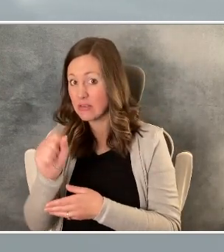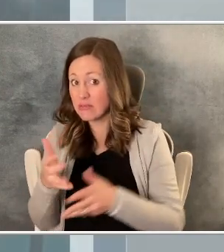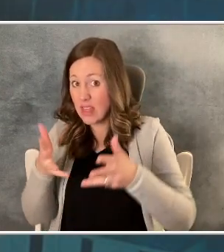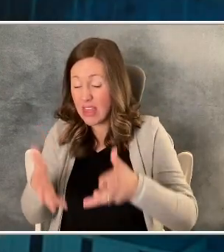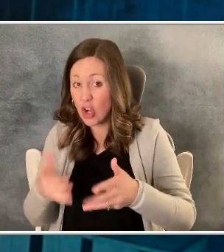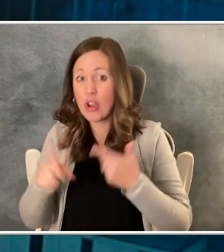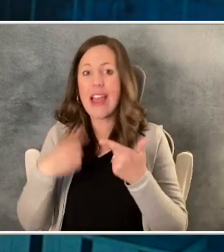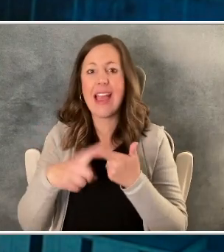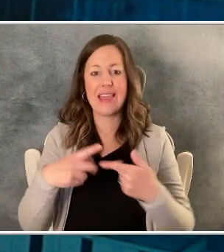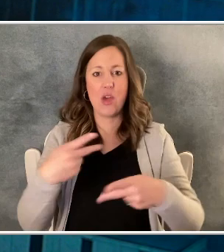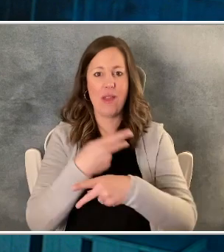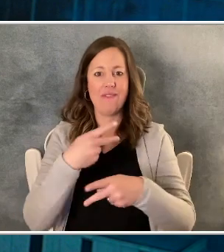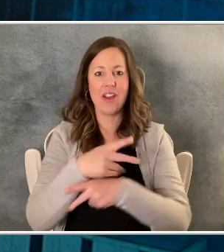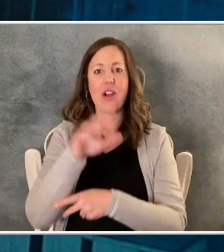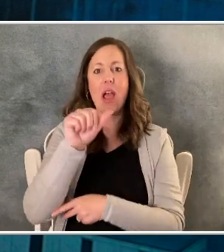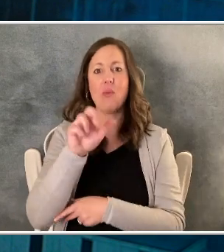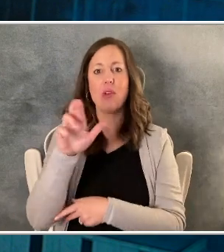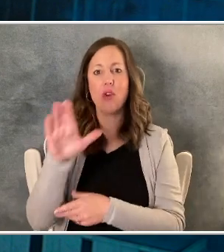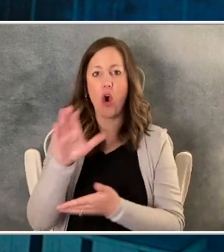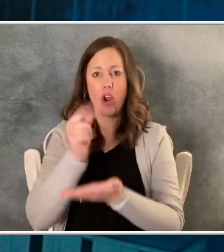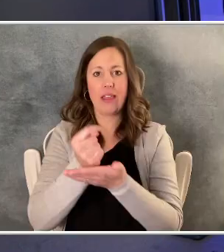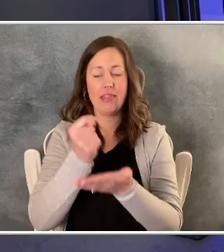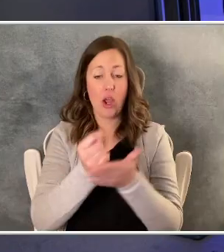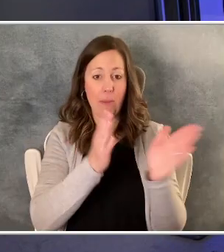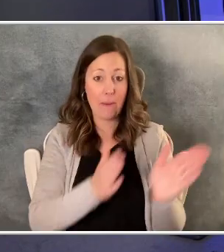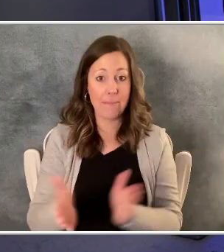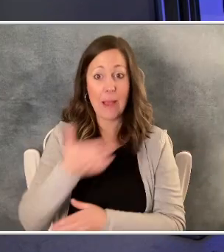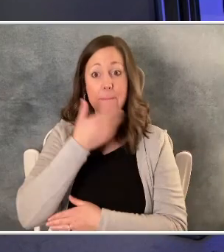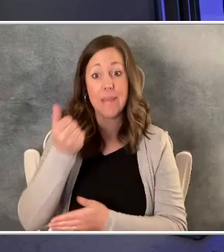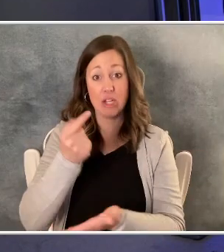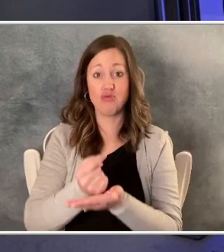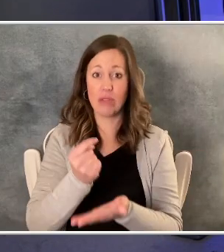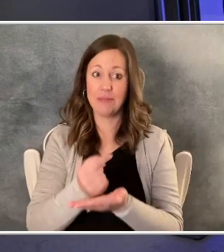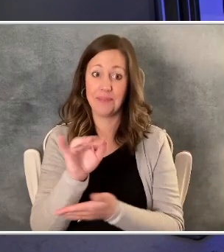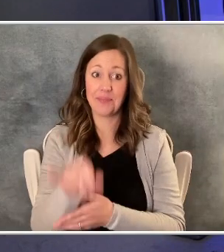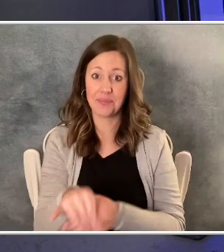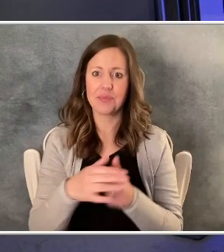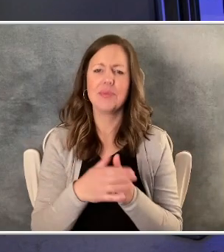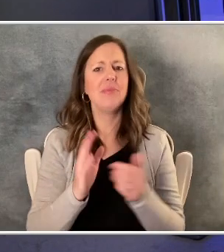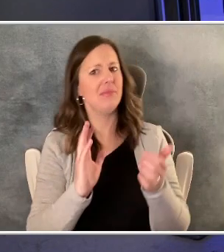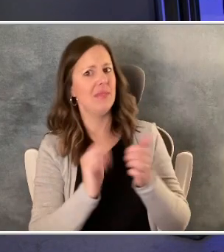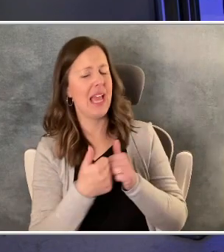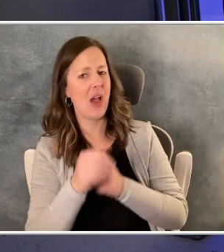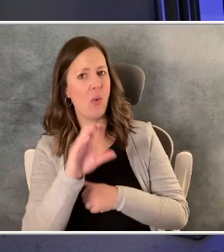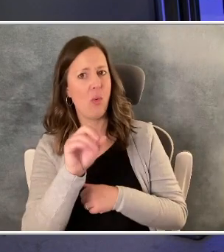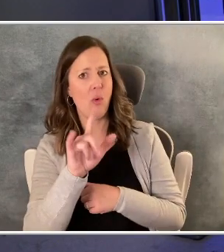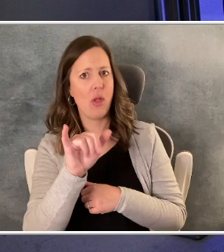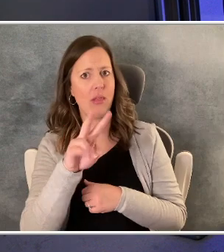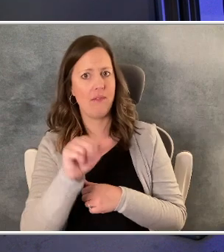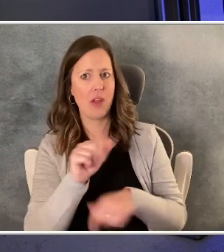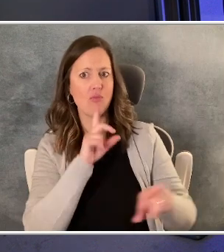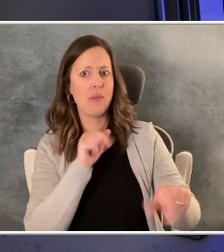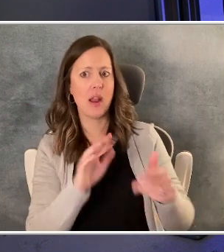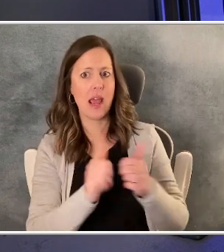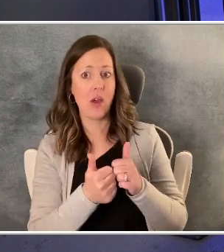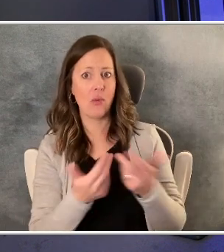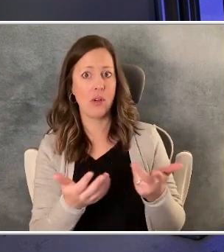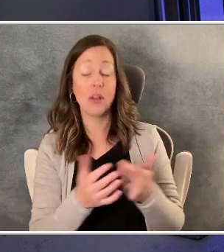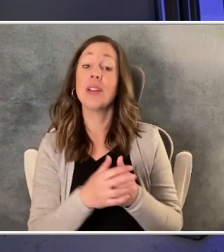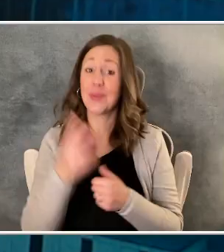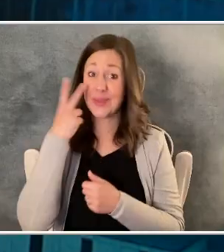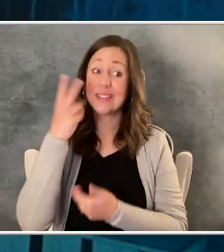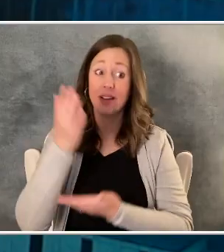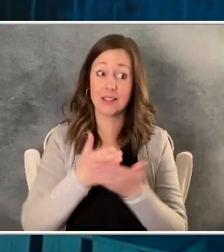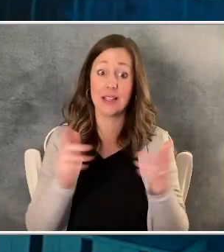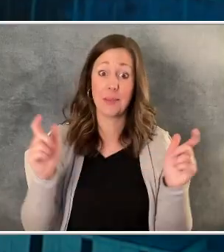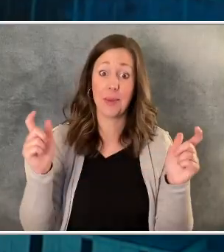arc therapy plan to best treat that. And how did she respond? How did the radiation do? We actually saw some shrinkage of the